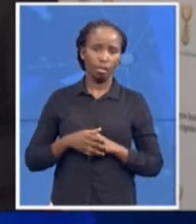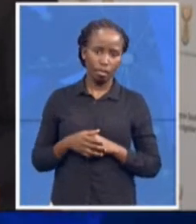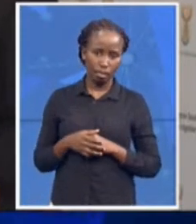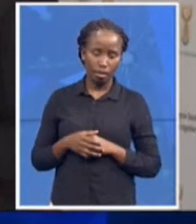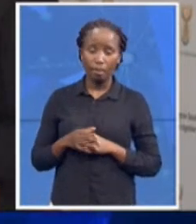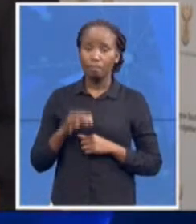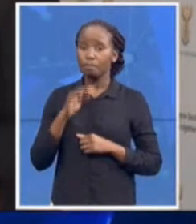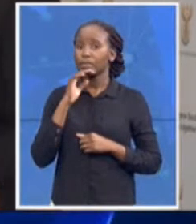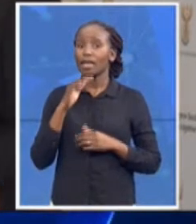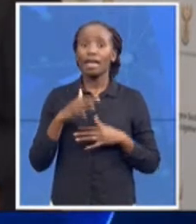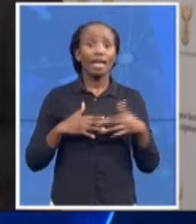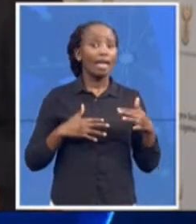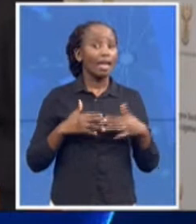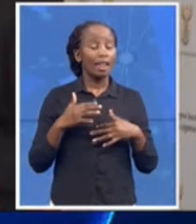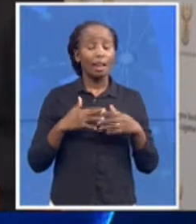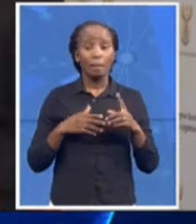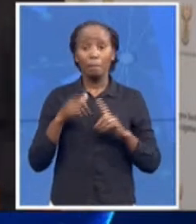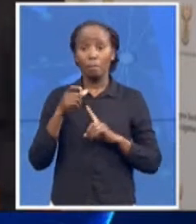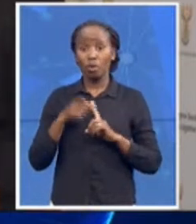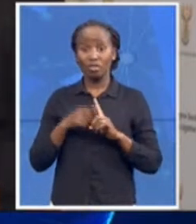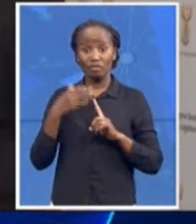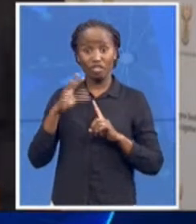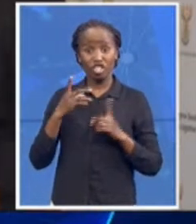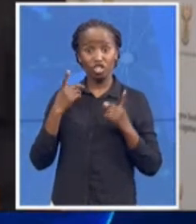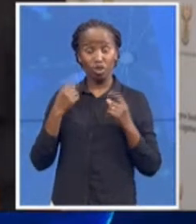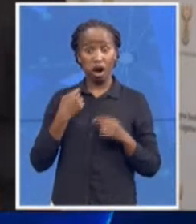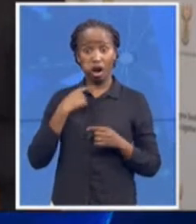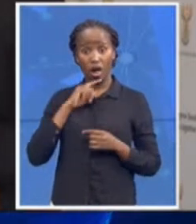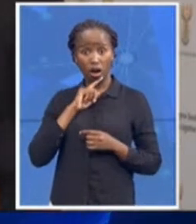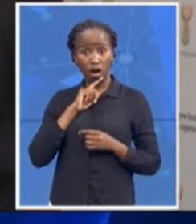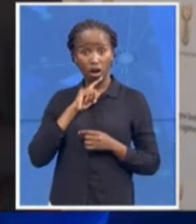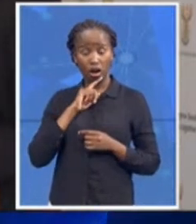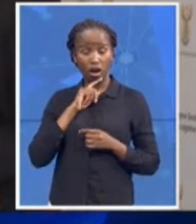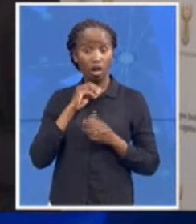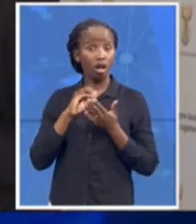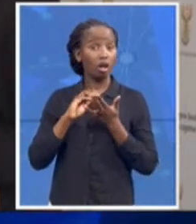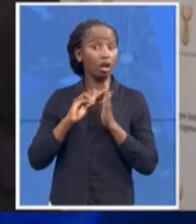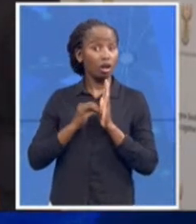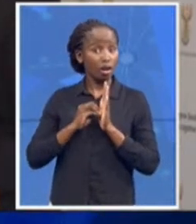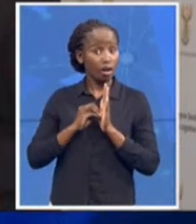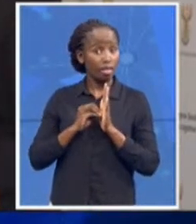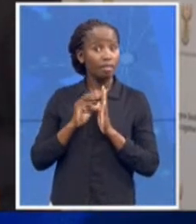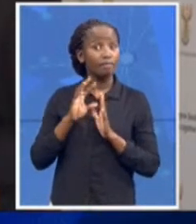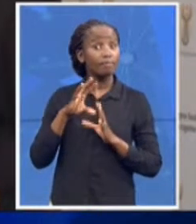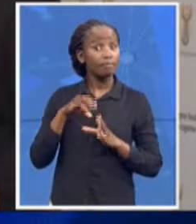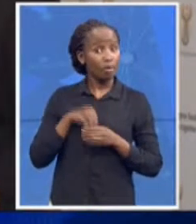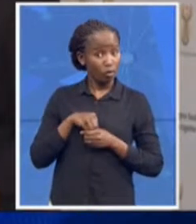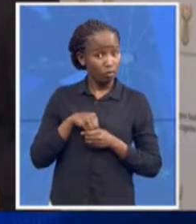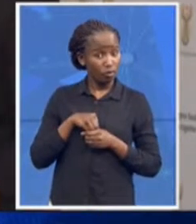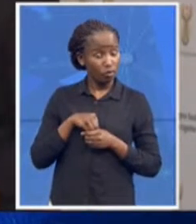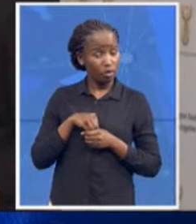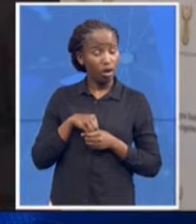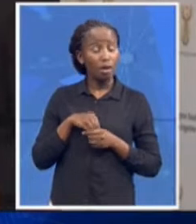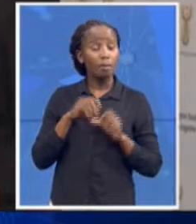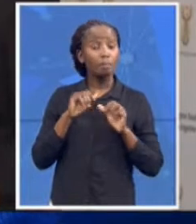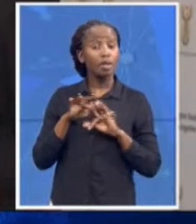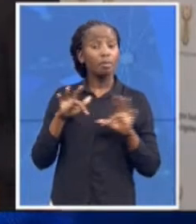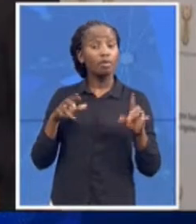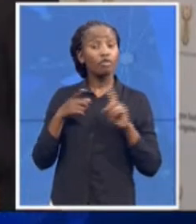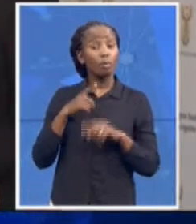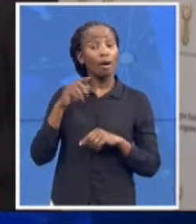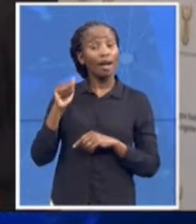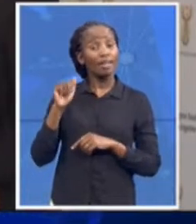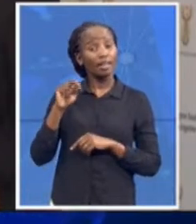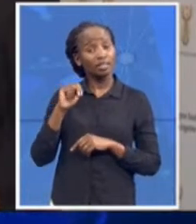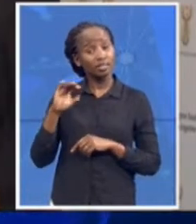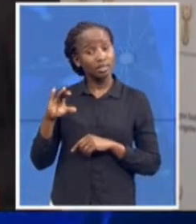particularly those that were part of the ANC, those that are responsible for us as a board, I can assure you that we are going to